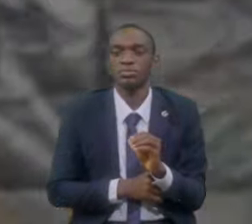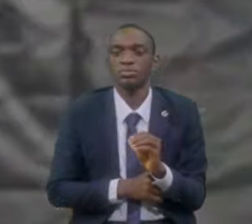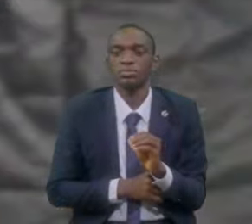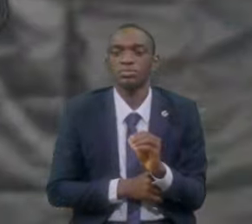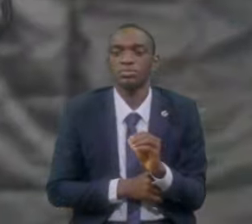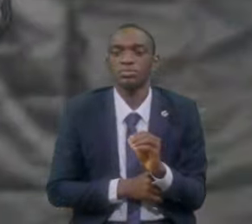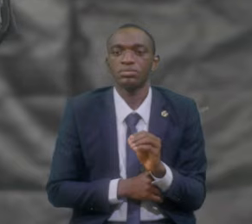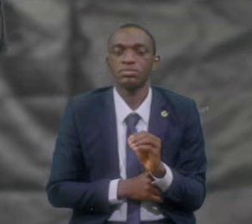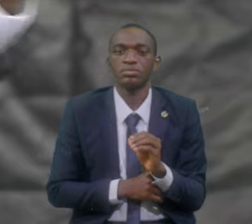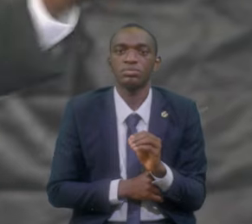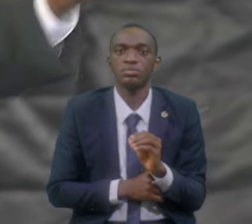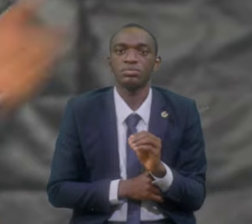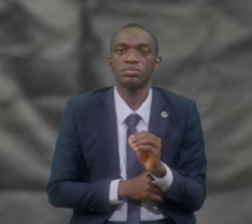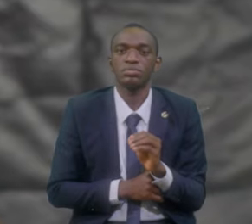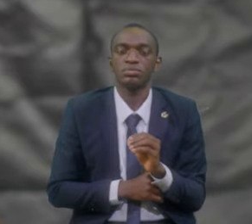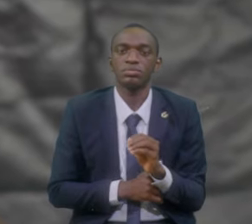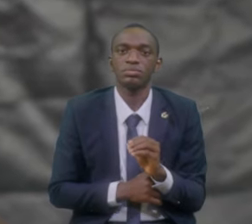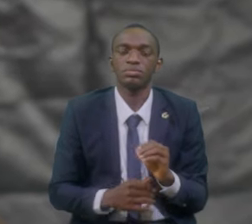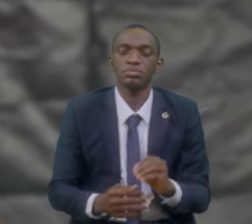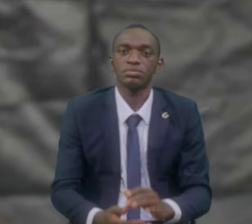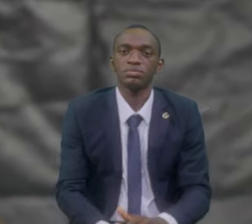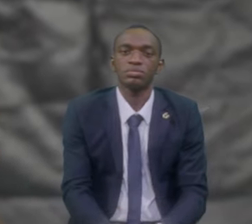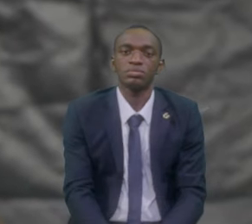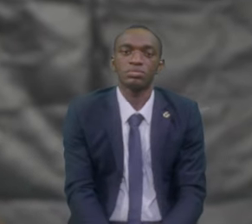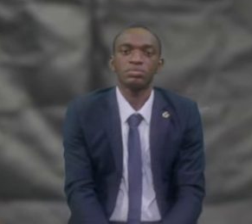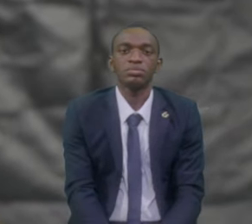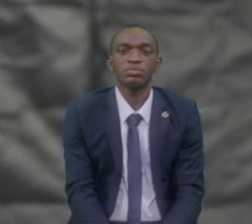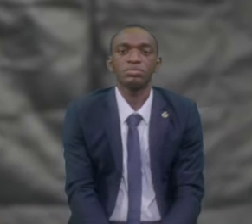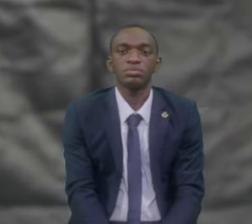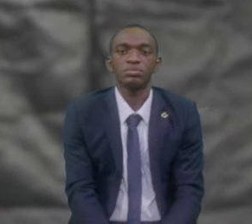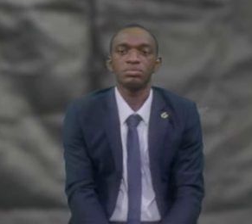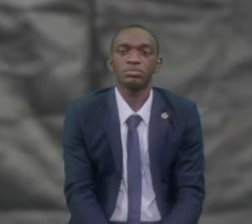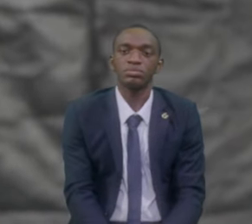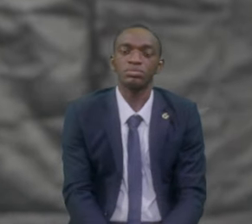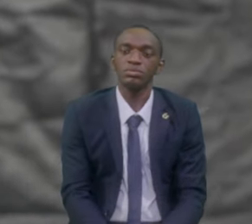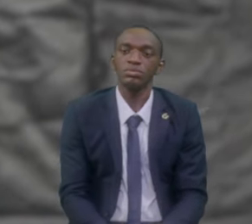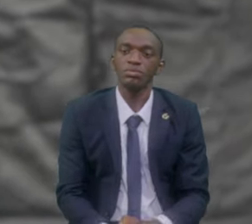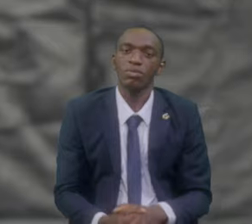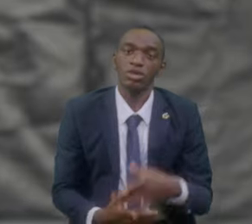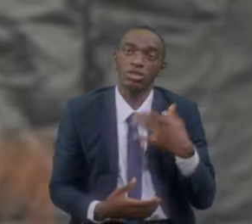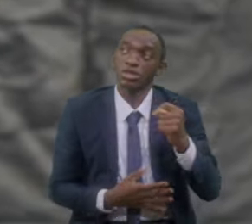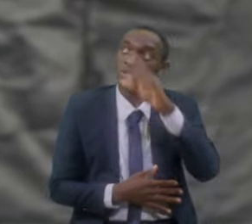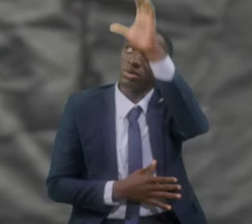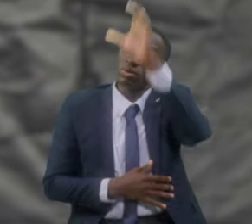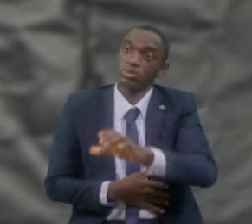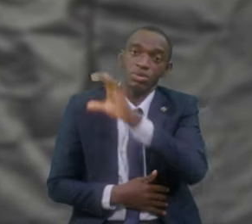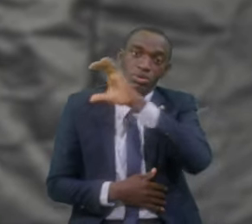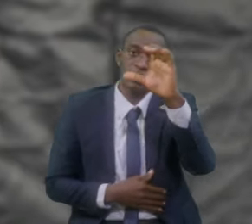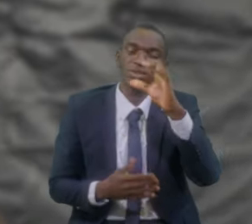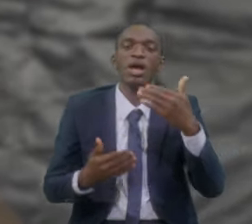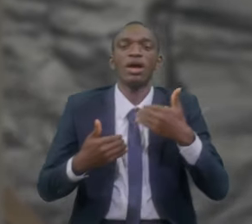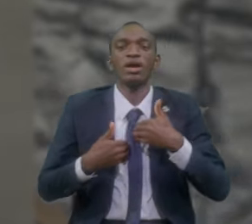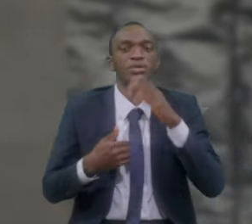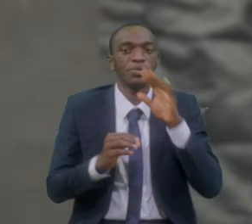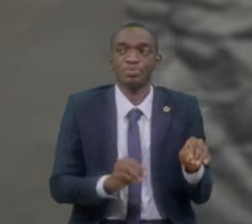looking at the serpent. Calvary has come. The cross have been put in place, and Christ